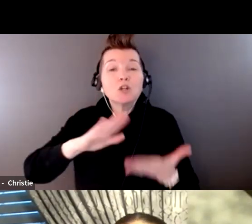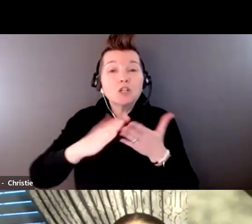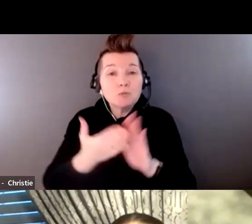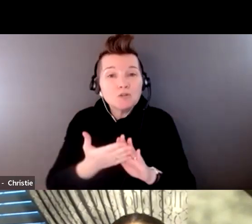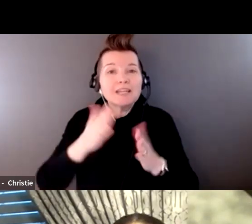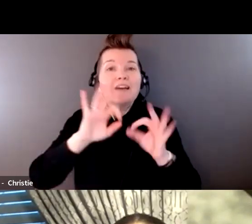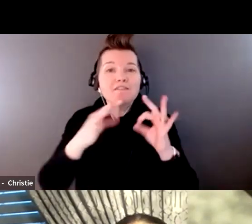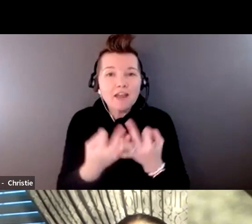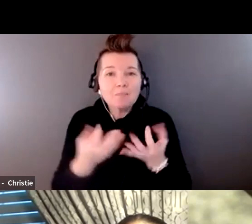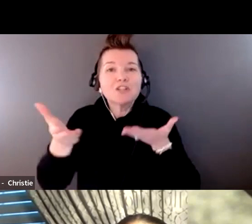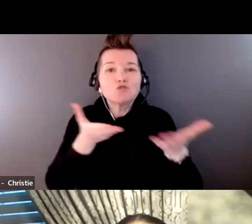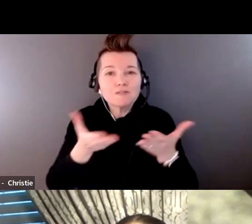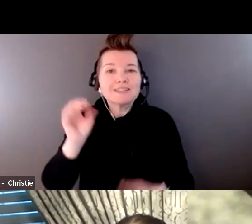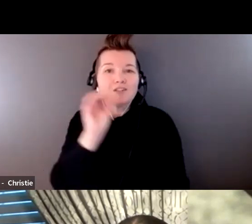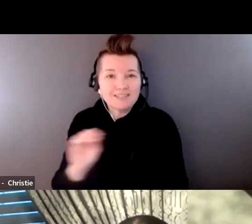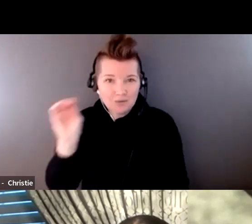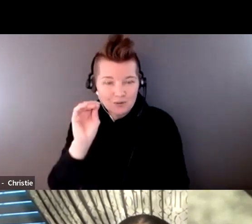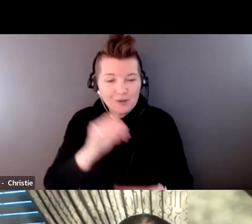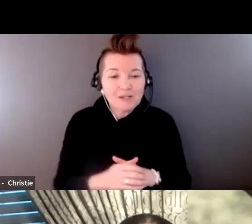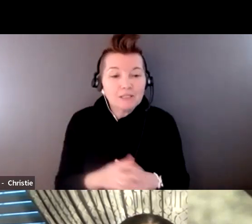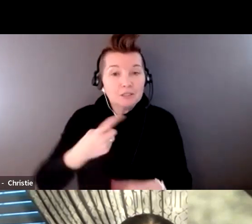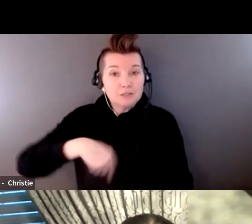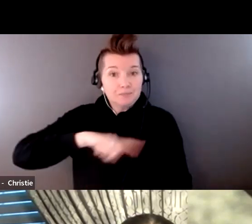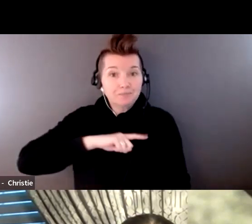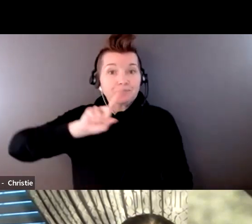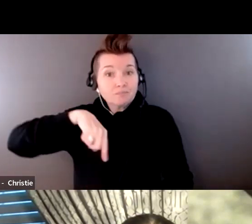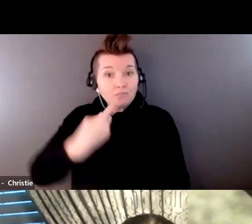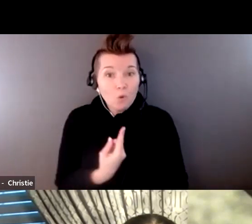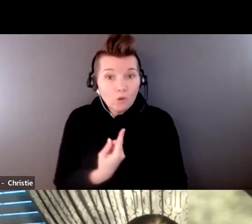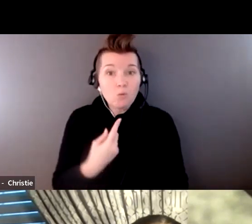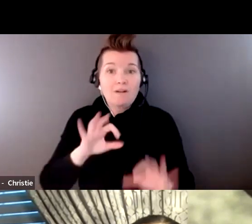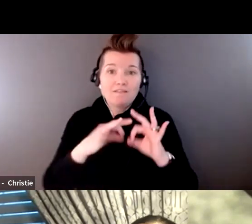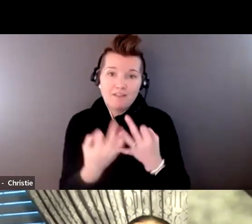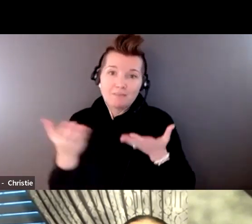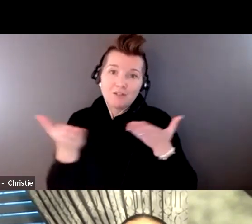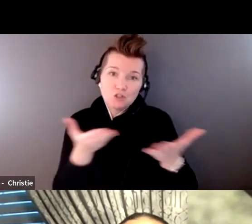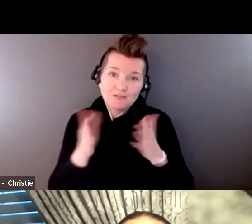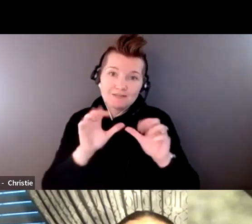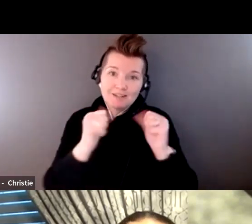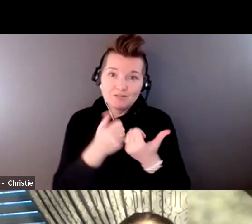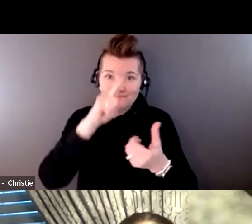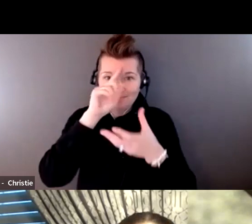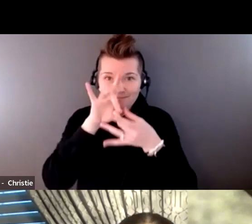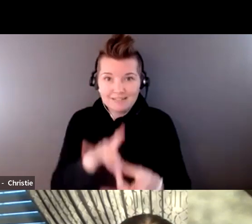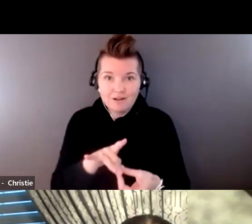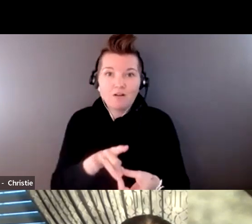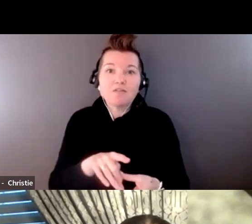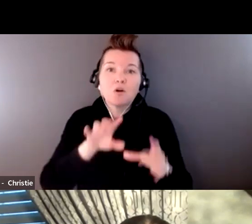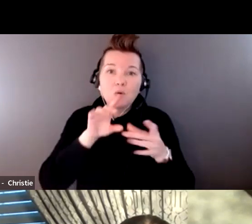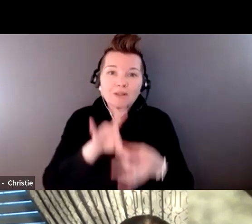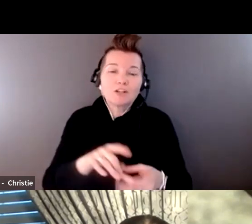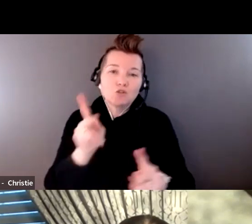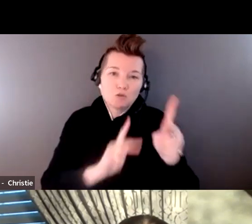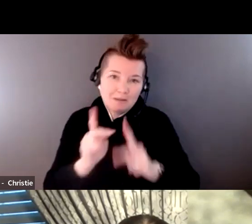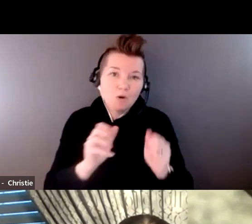Family Services of Ontario. We are the only family service agency, mental health and disability special needs agency for East